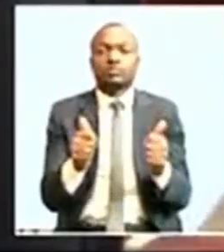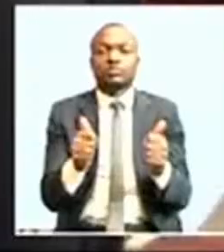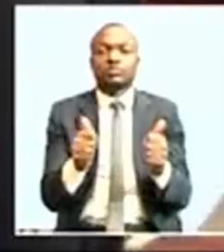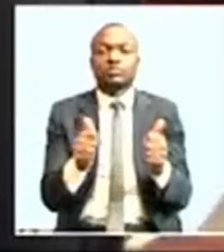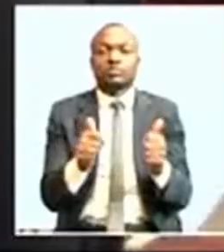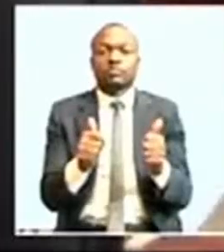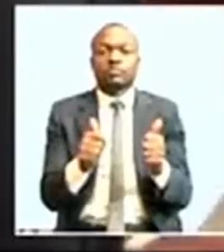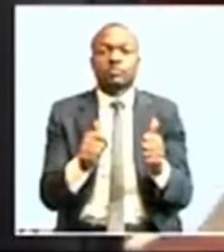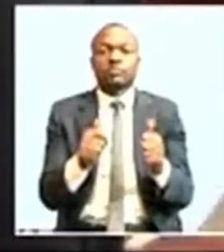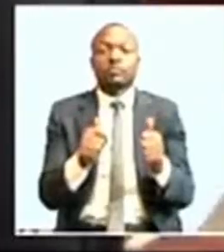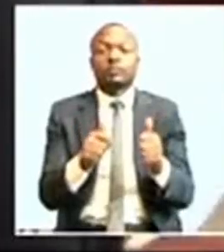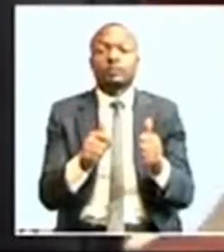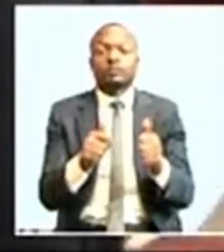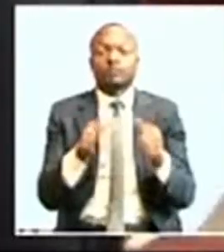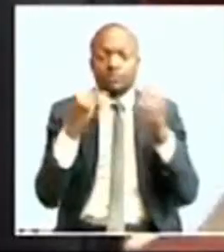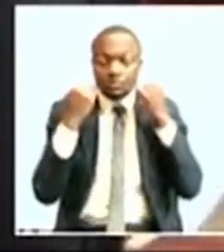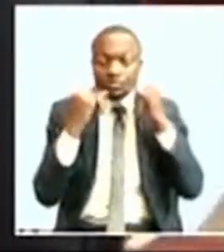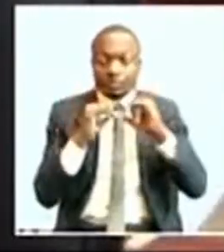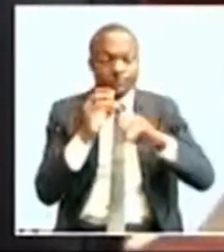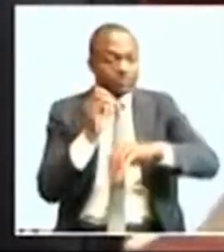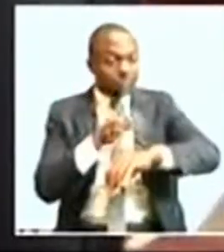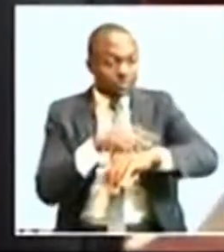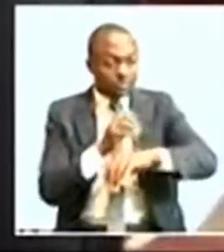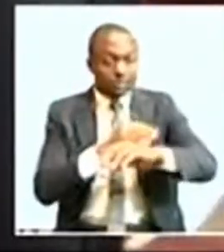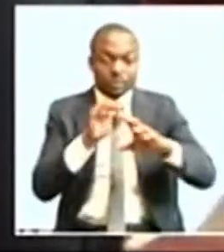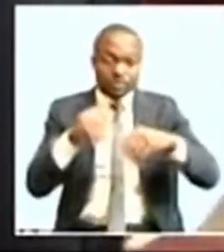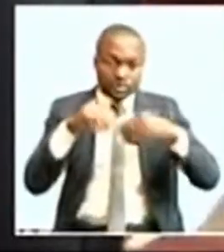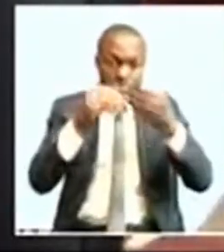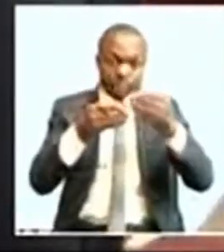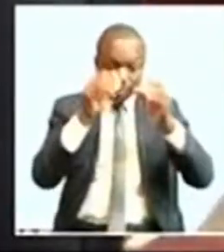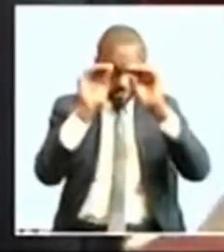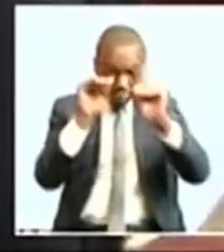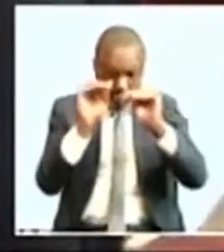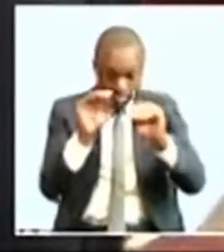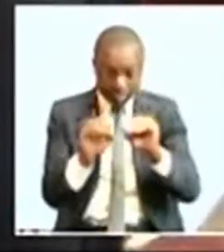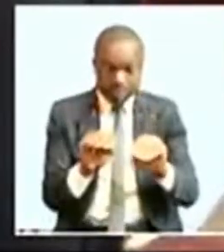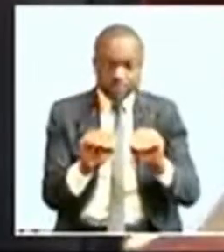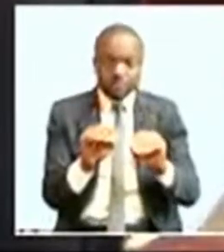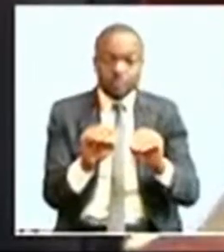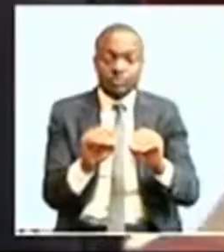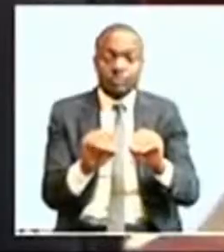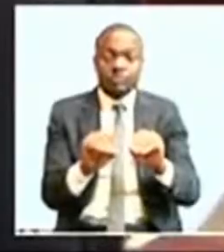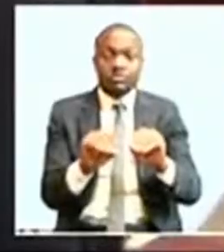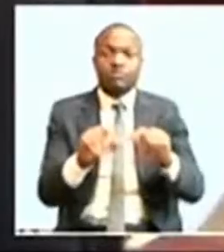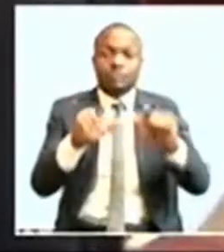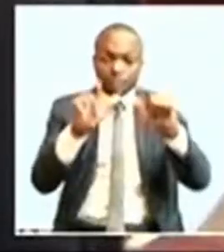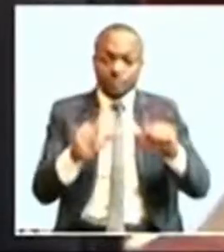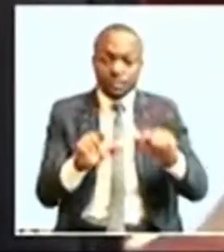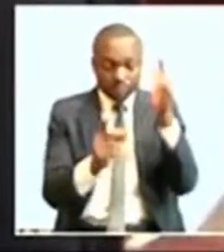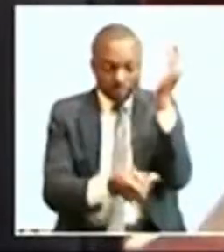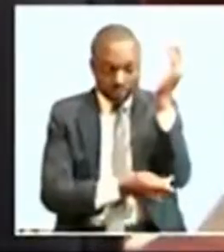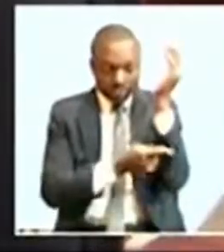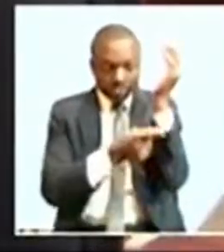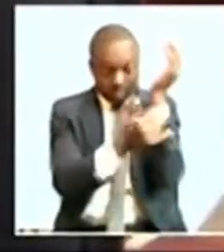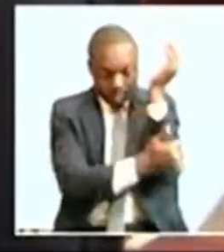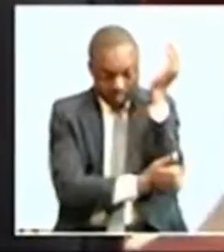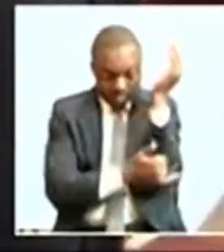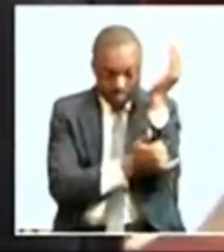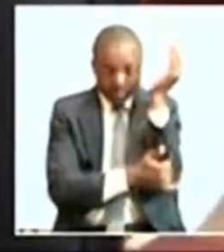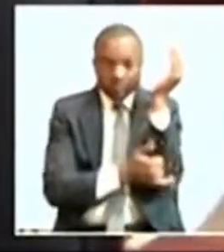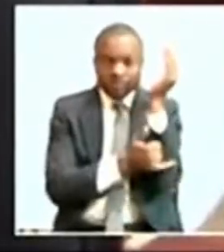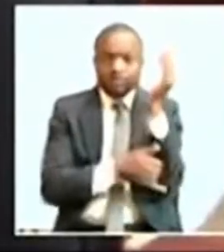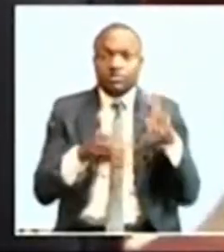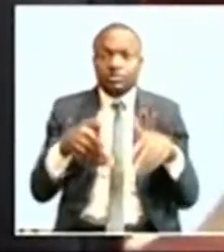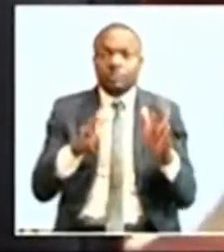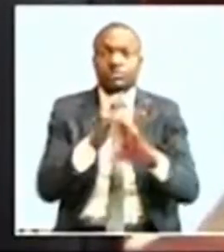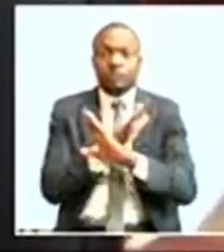informed investment. It provides special and differential treatment for least developed countries, as well as enabling Zambia